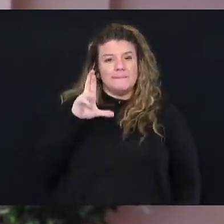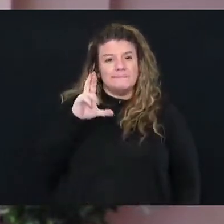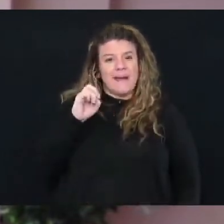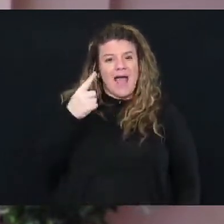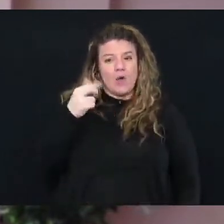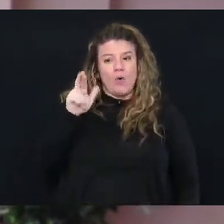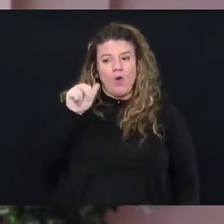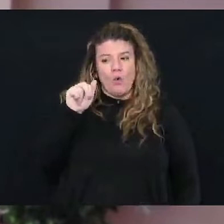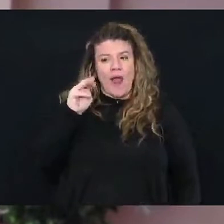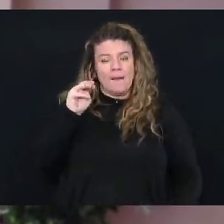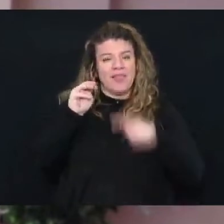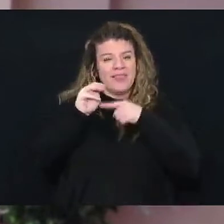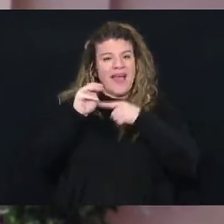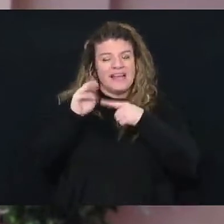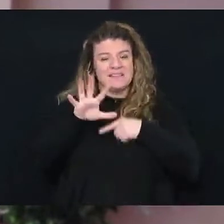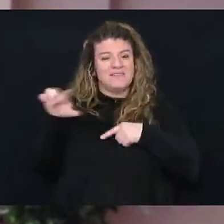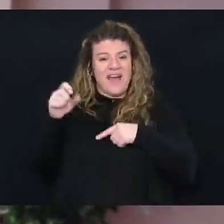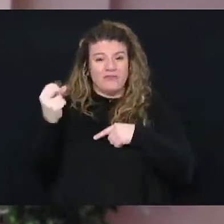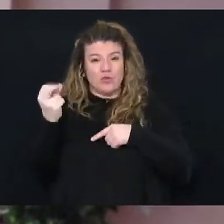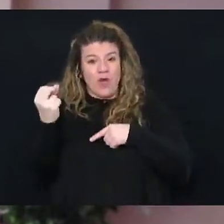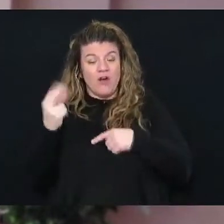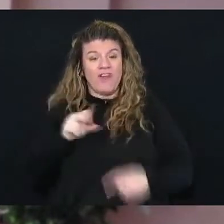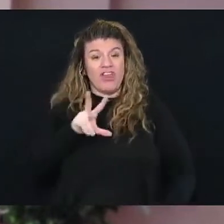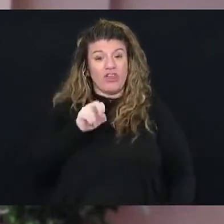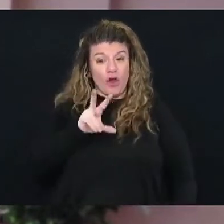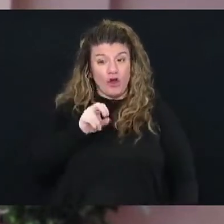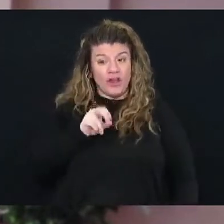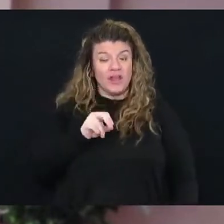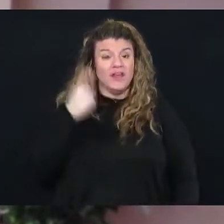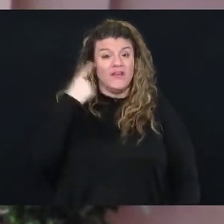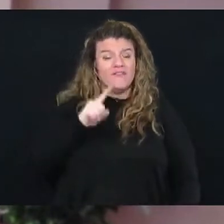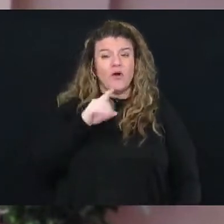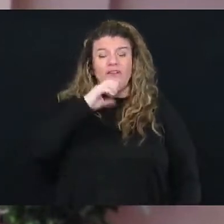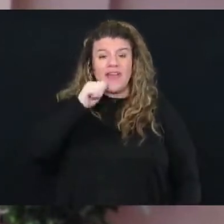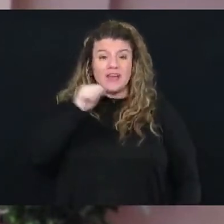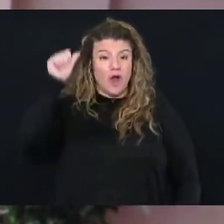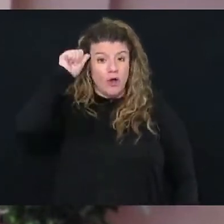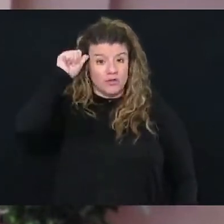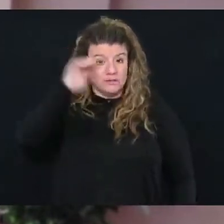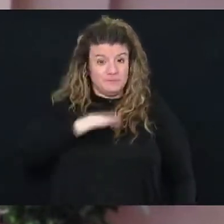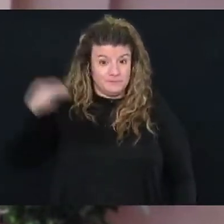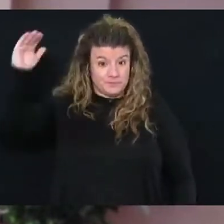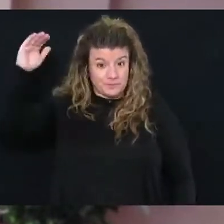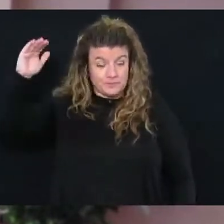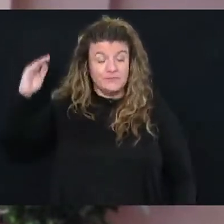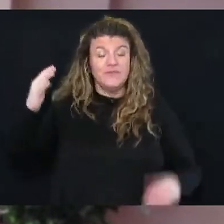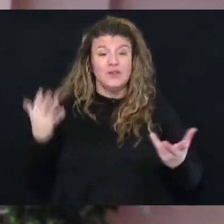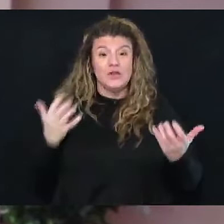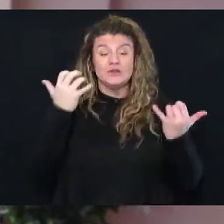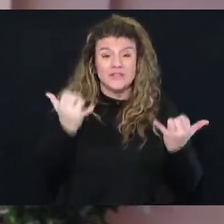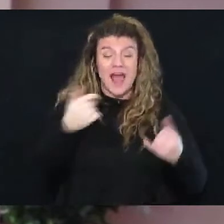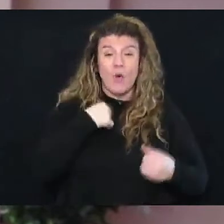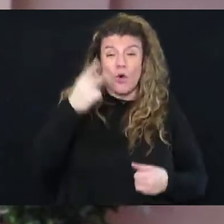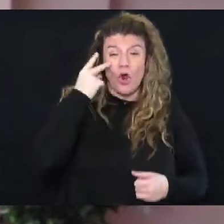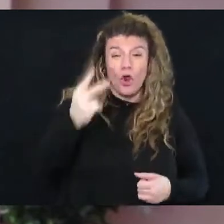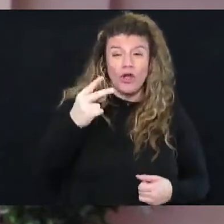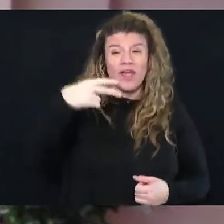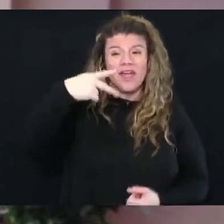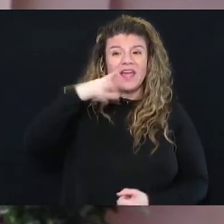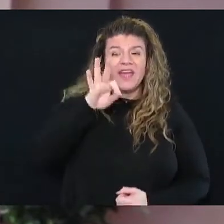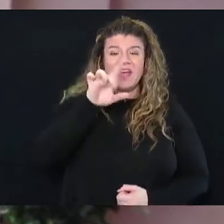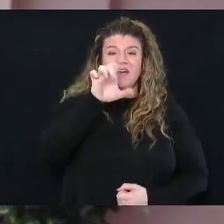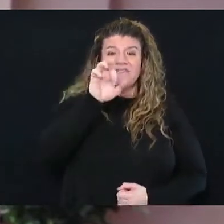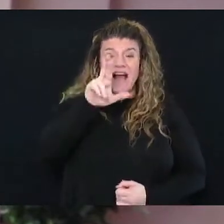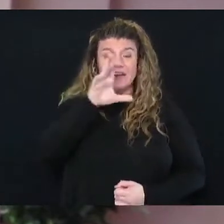5 to 12-year-old range and 30 micrograms in the adult range. And so as we look at that, the Pfizer